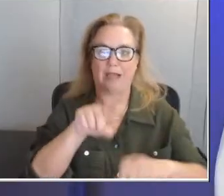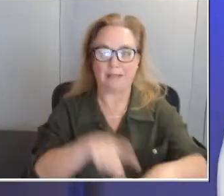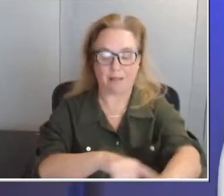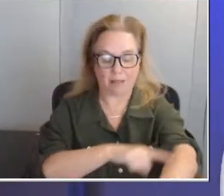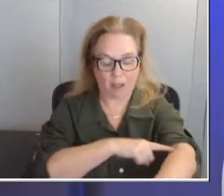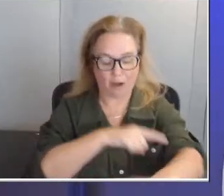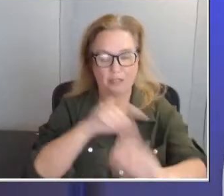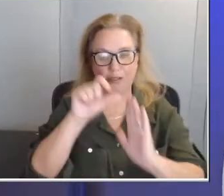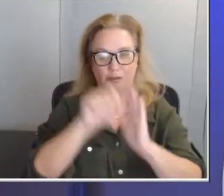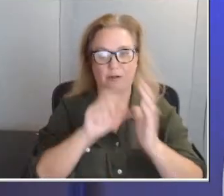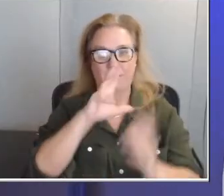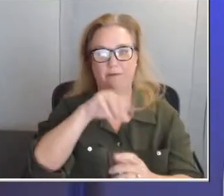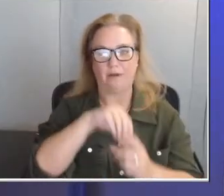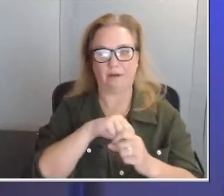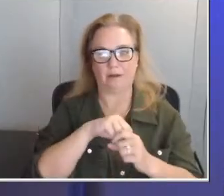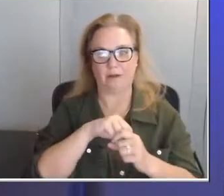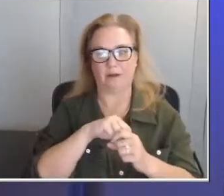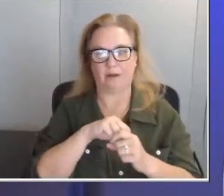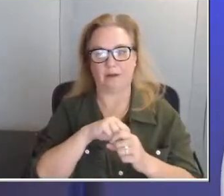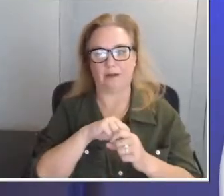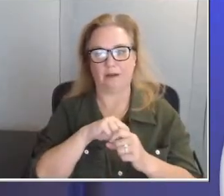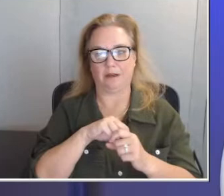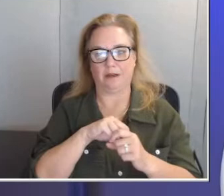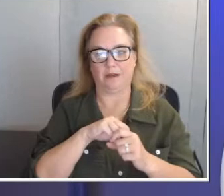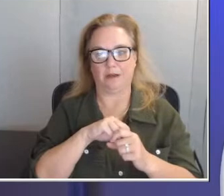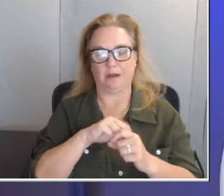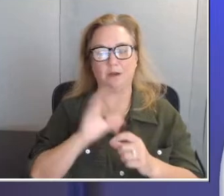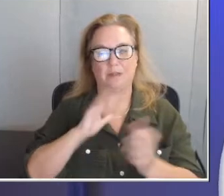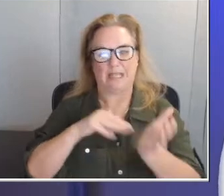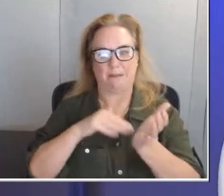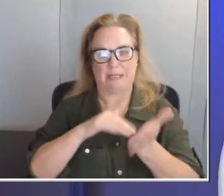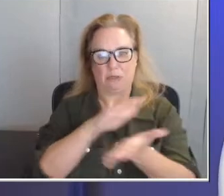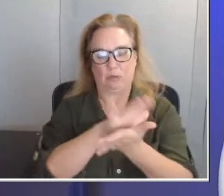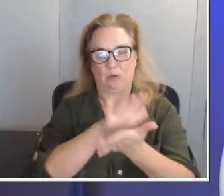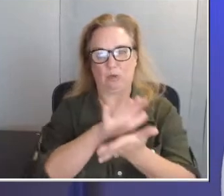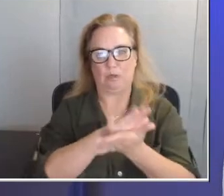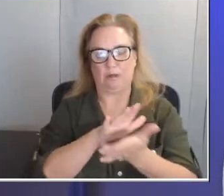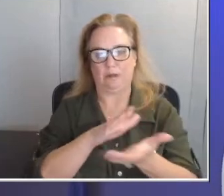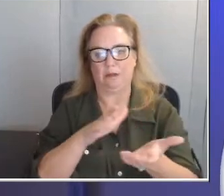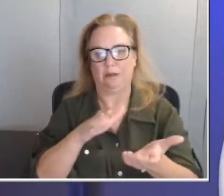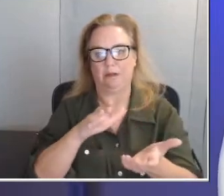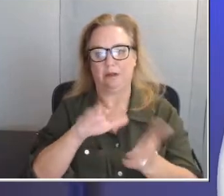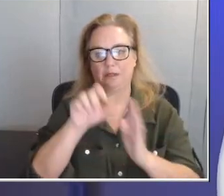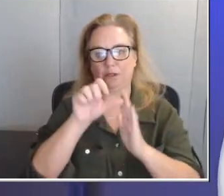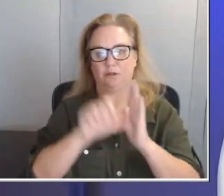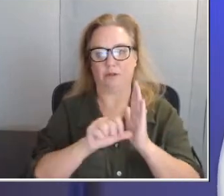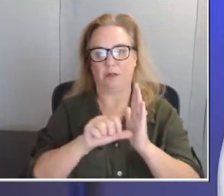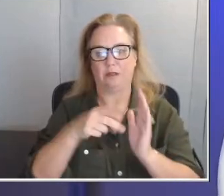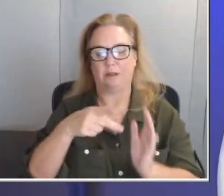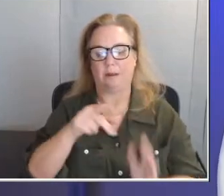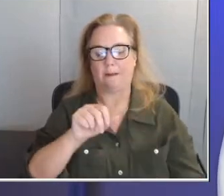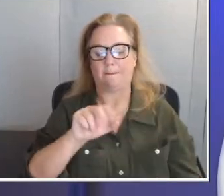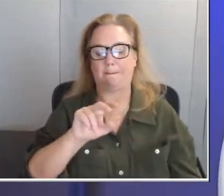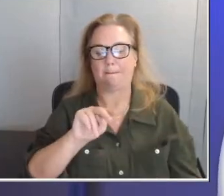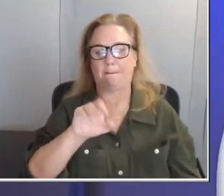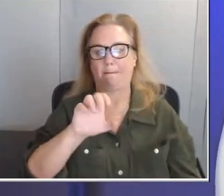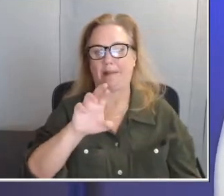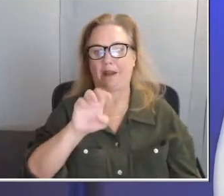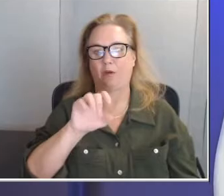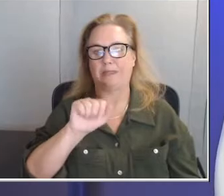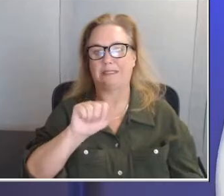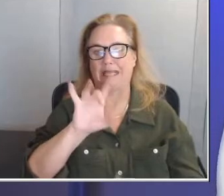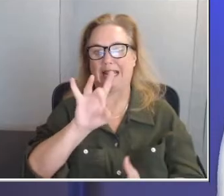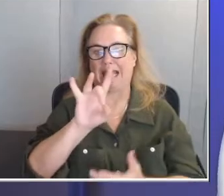personally ever been a part of was when I was a resident, and it was an operation on the pancreas, and it took 8 hours. And